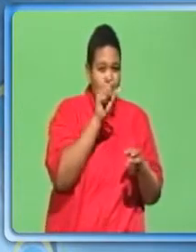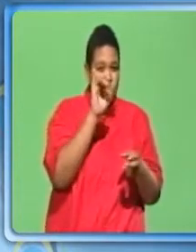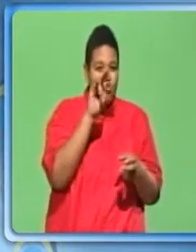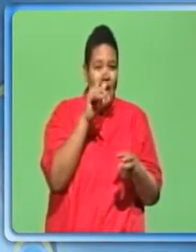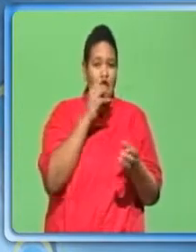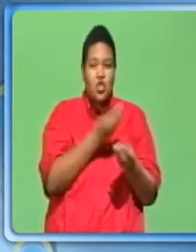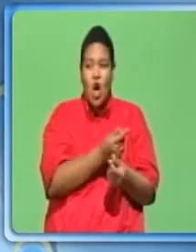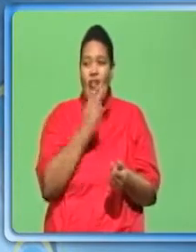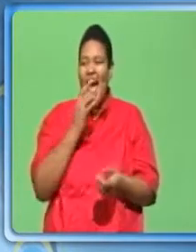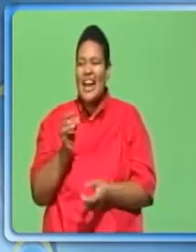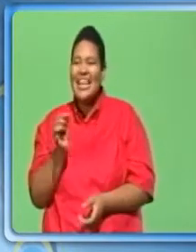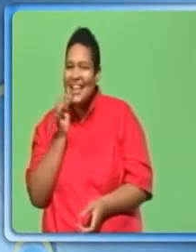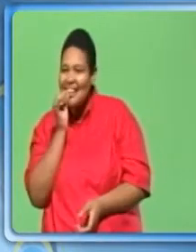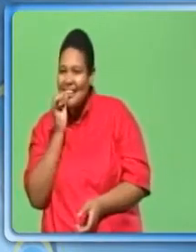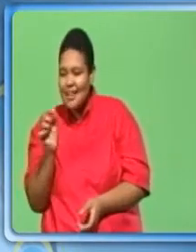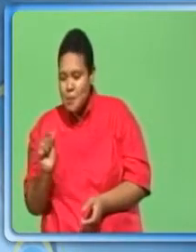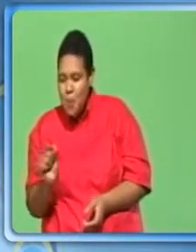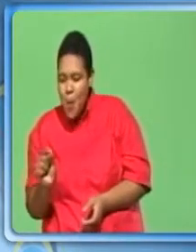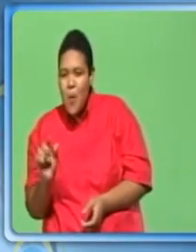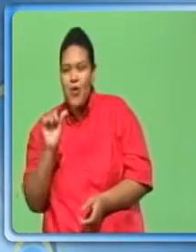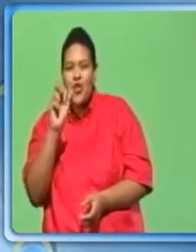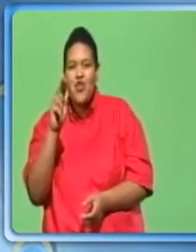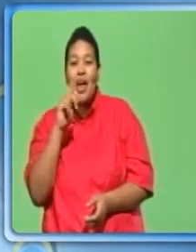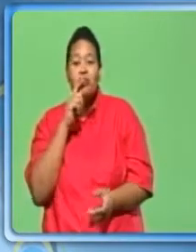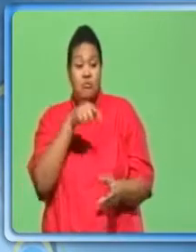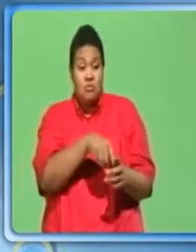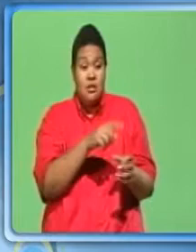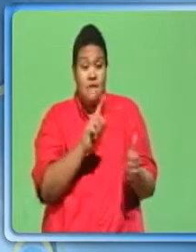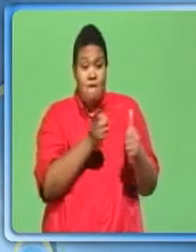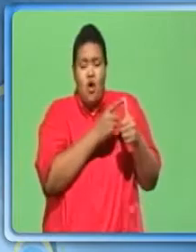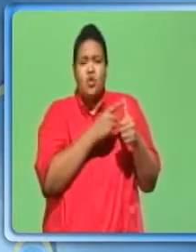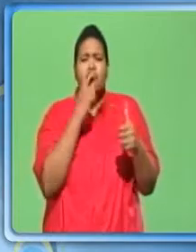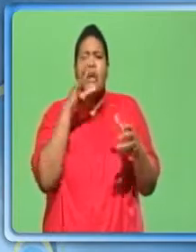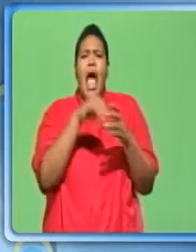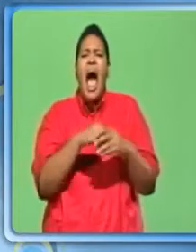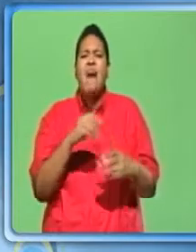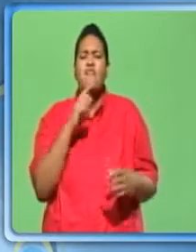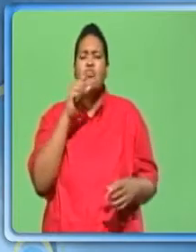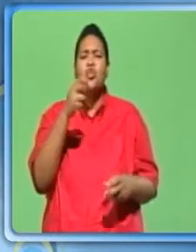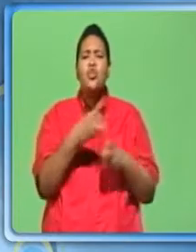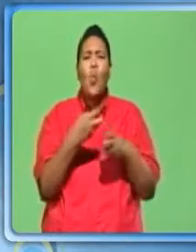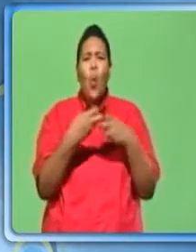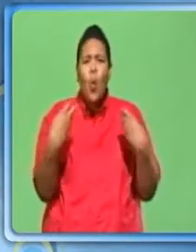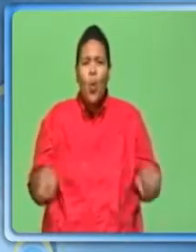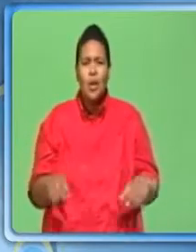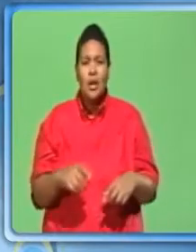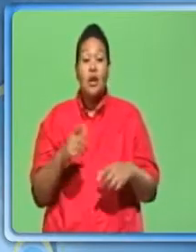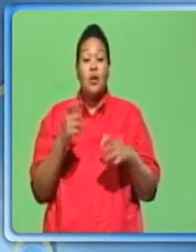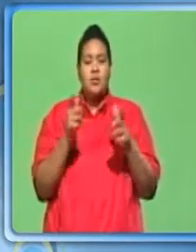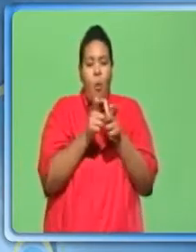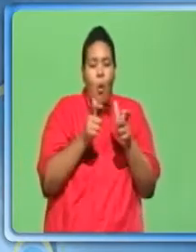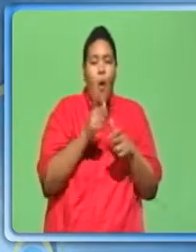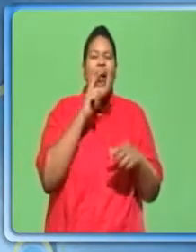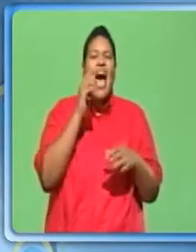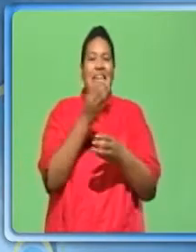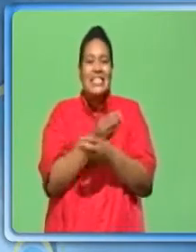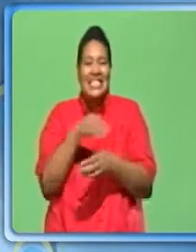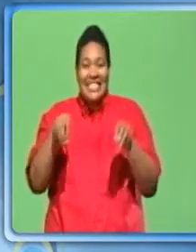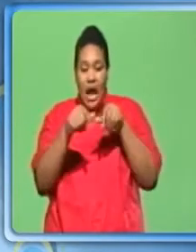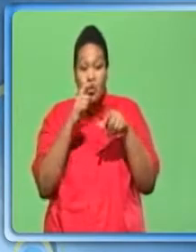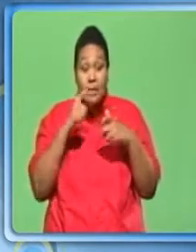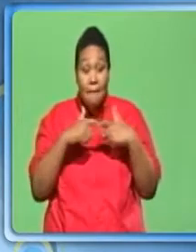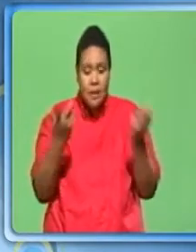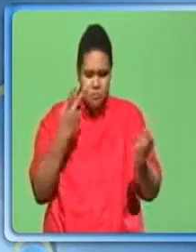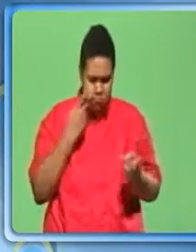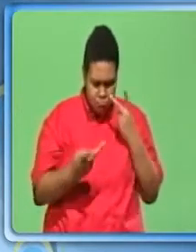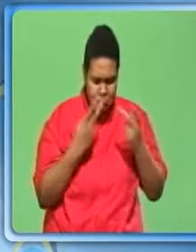Coarse-grained soils include gravel and sand, which consists of relatively large particles that are visible to